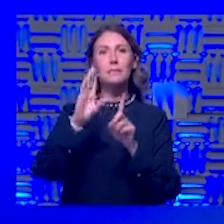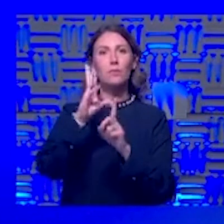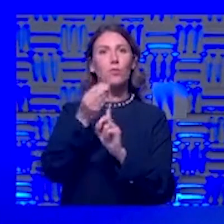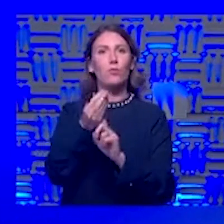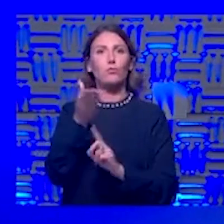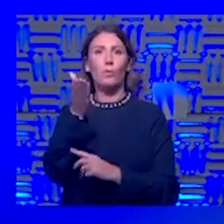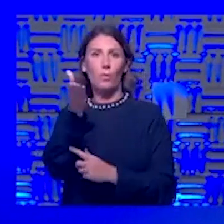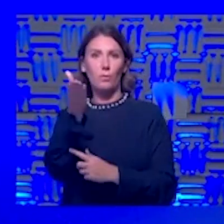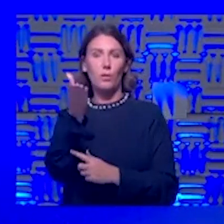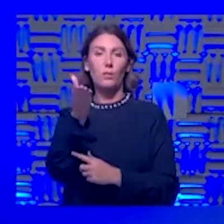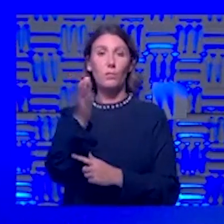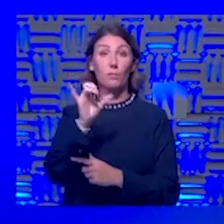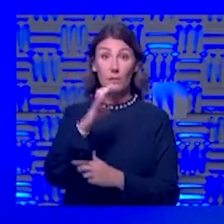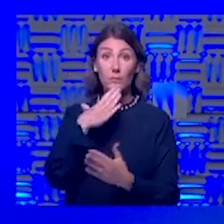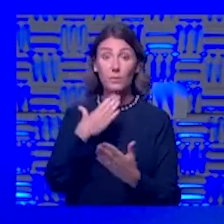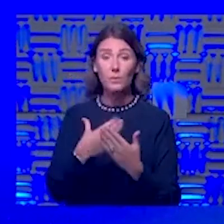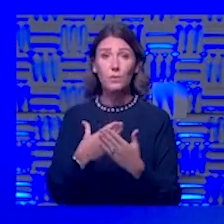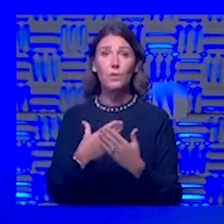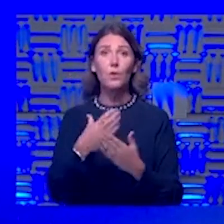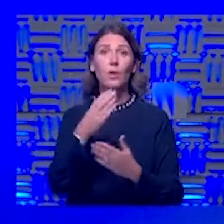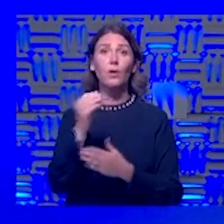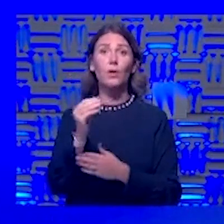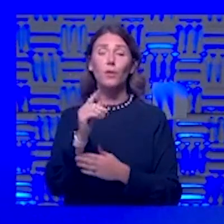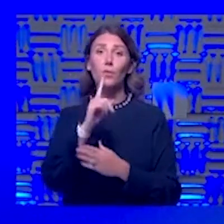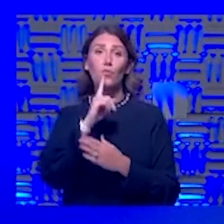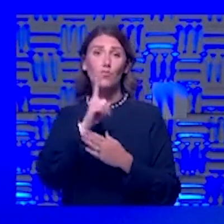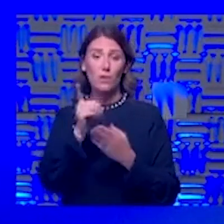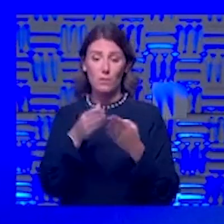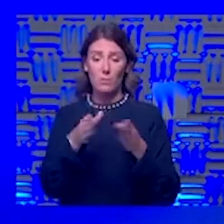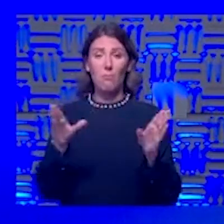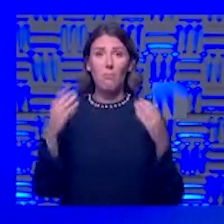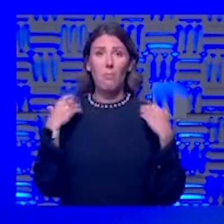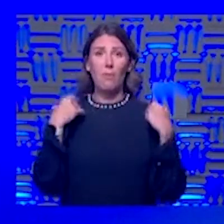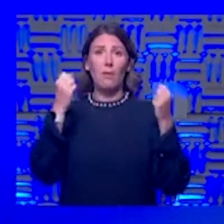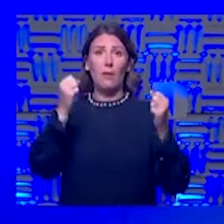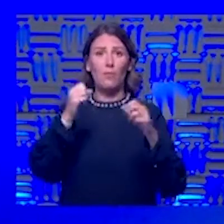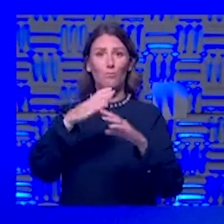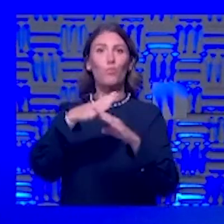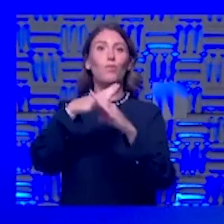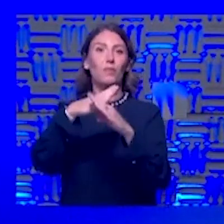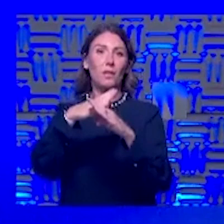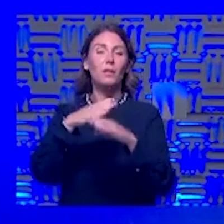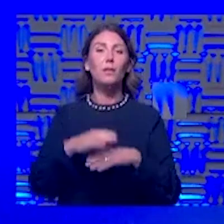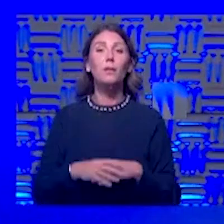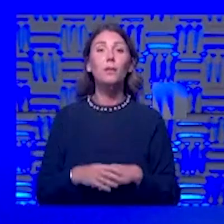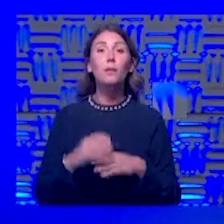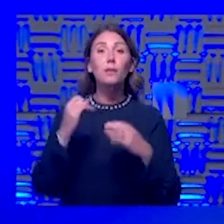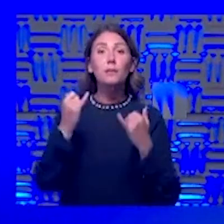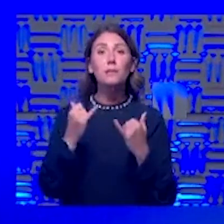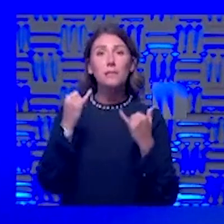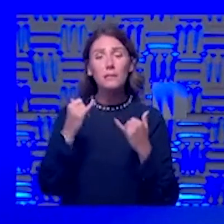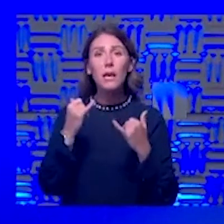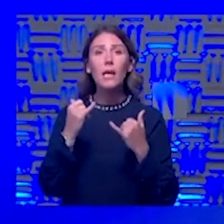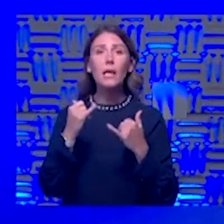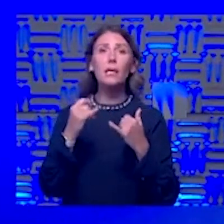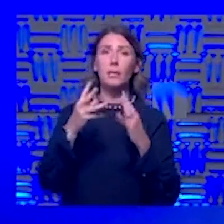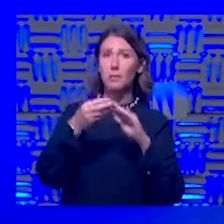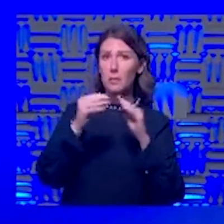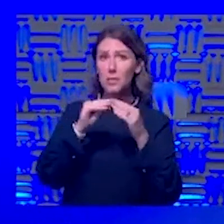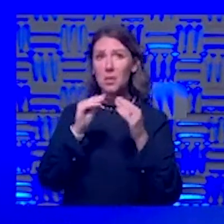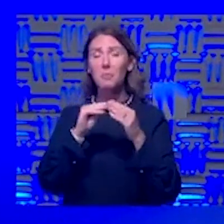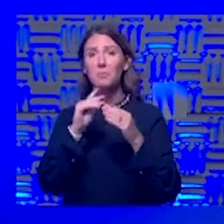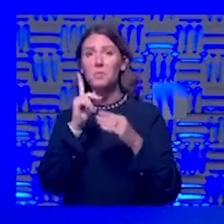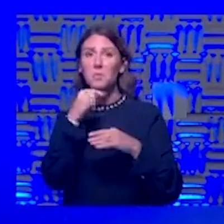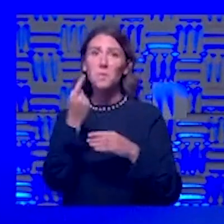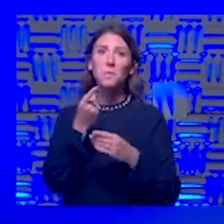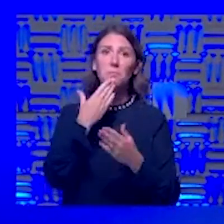think is good and really on the public health preventive side. So today we're looking pretty good in the health system. I know